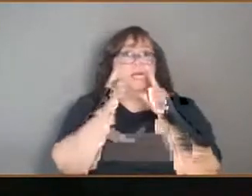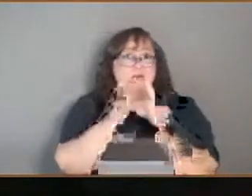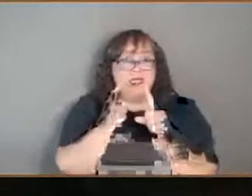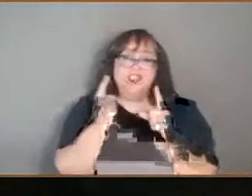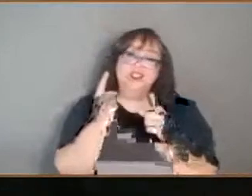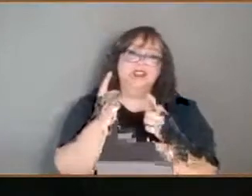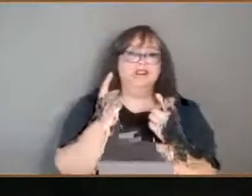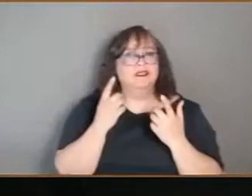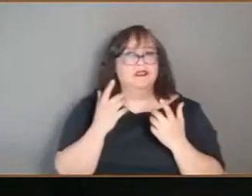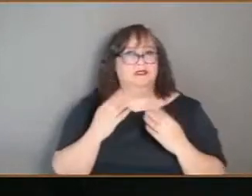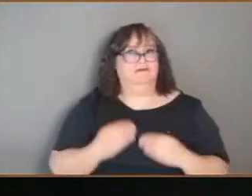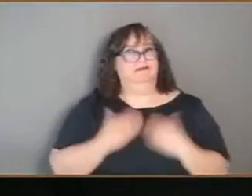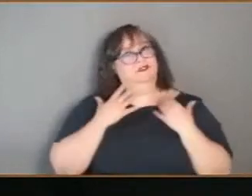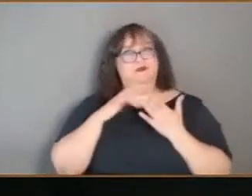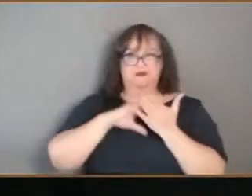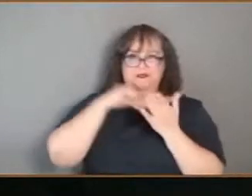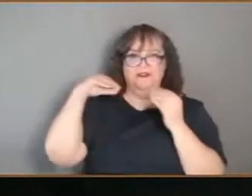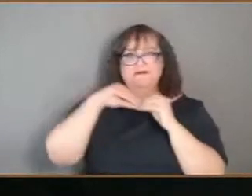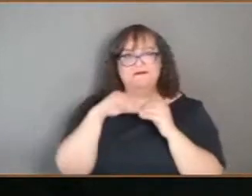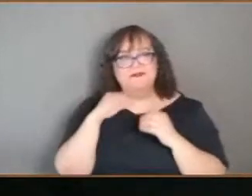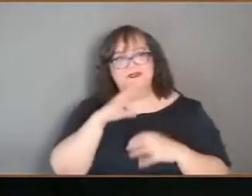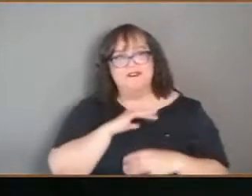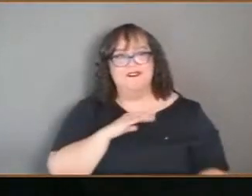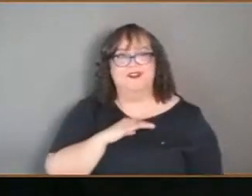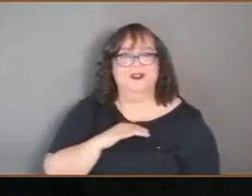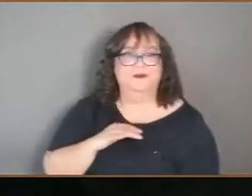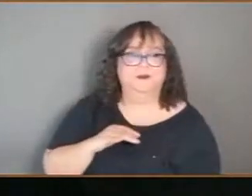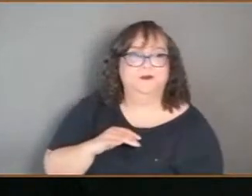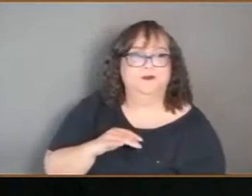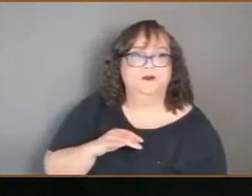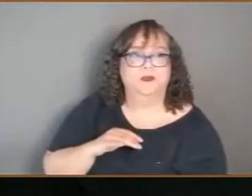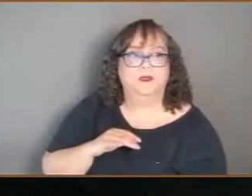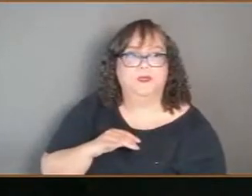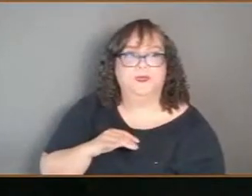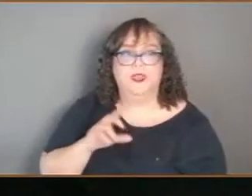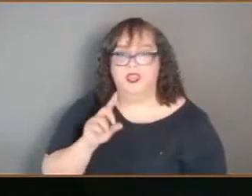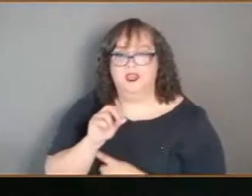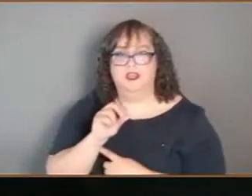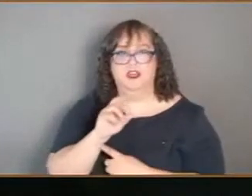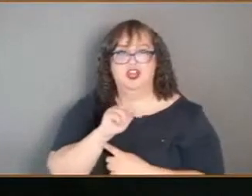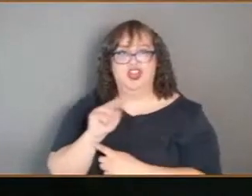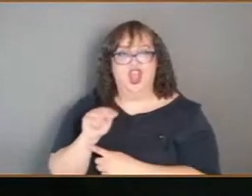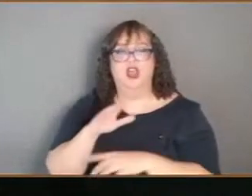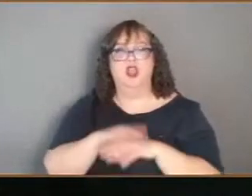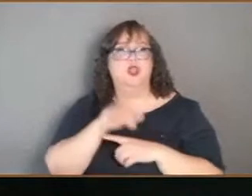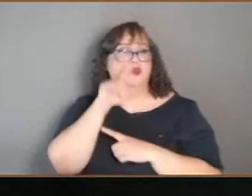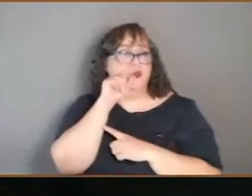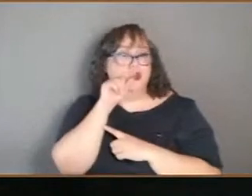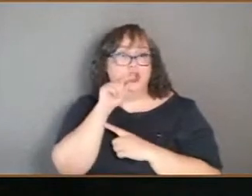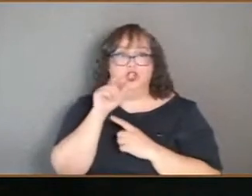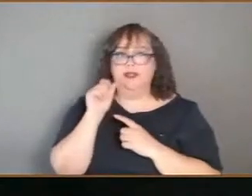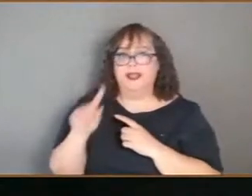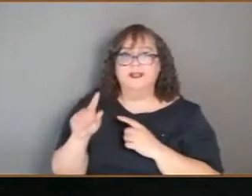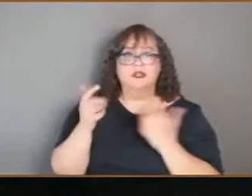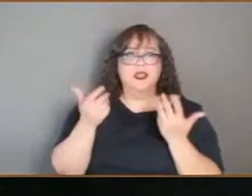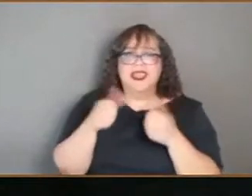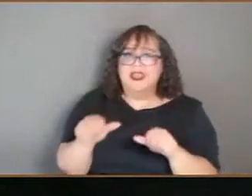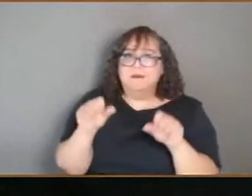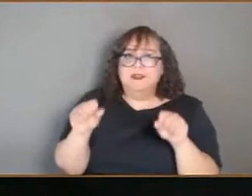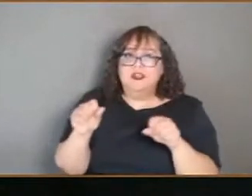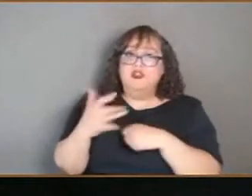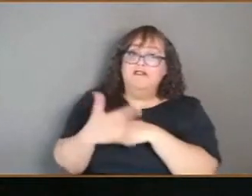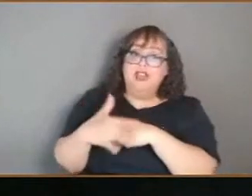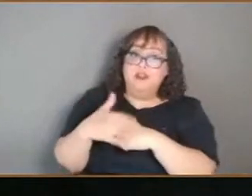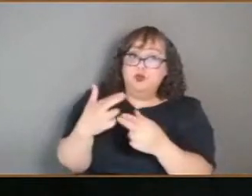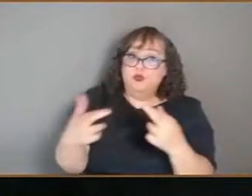amazing. And then Don on Twitter, are there any potential available resources in the asteroids? Ooh, potentially,